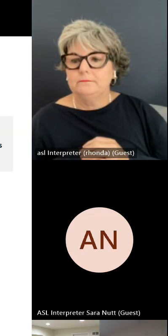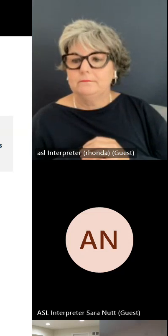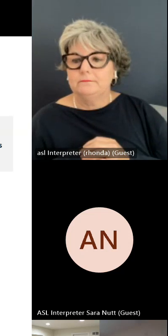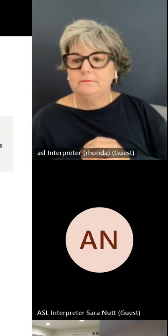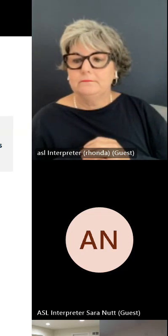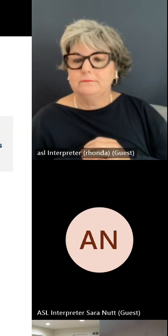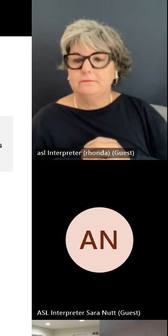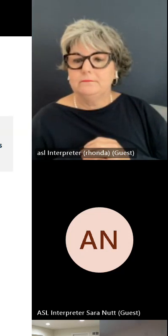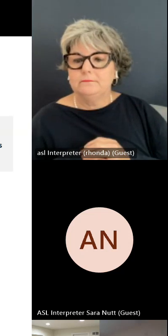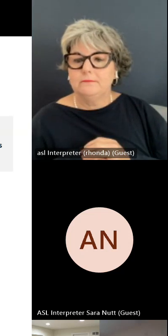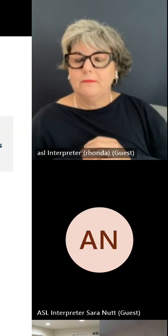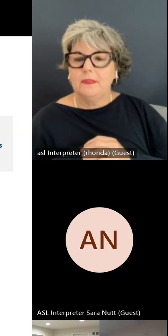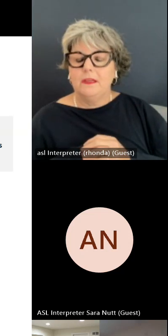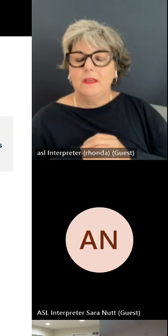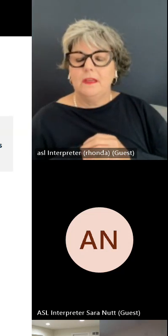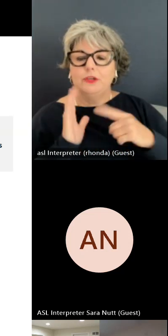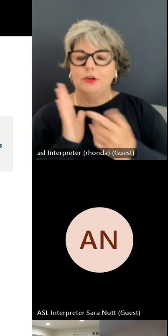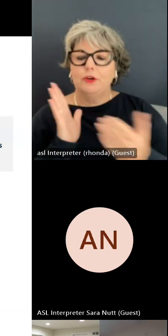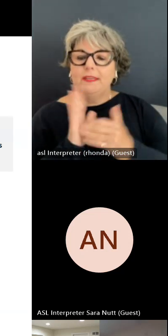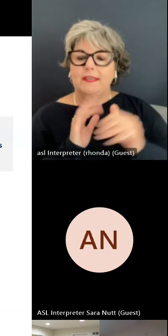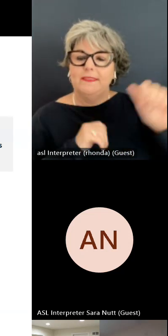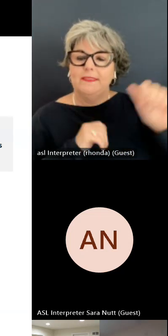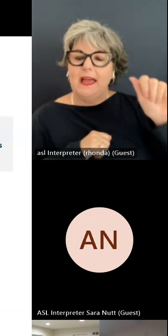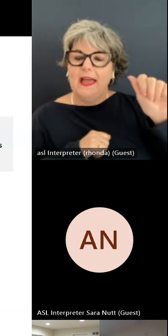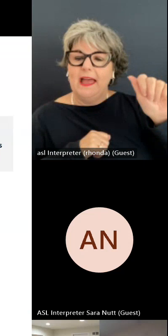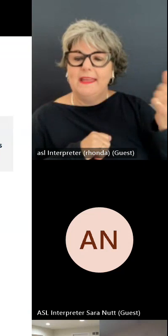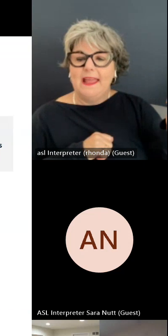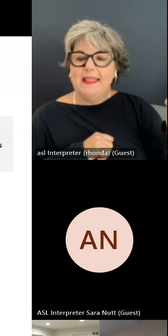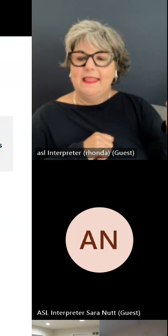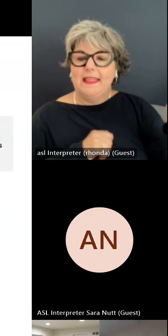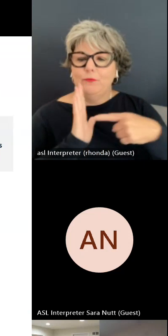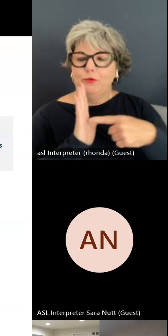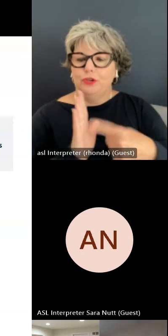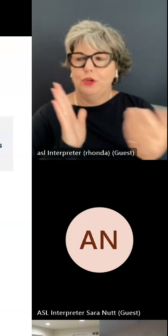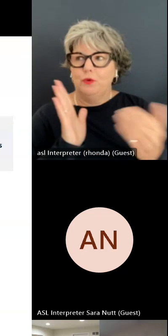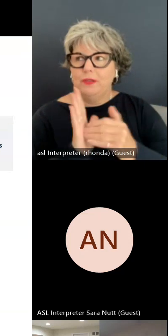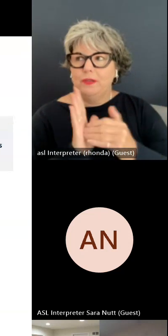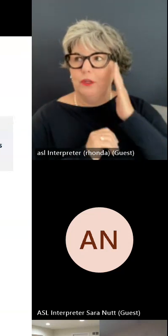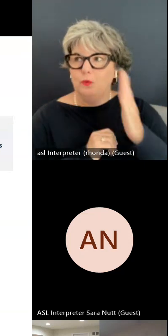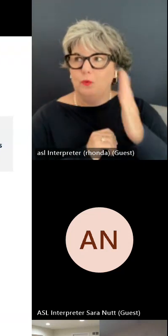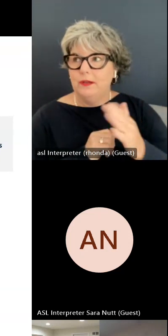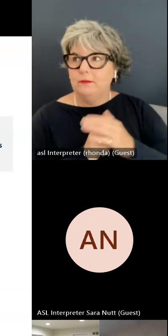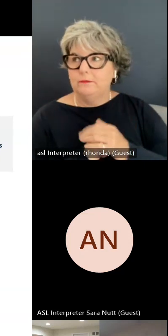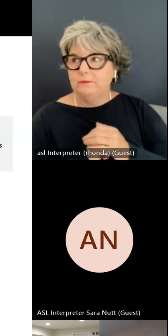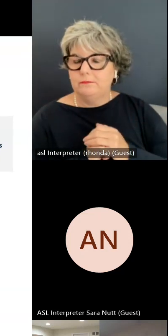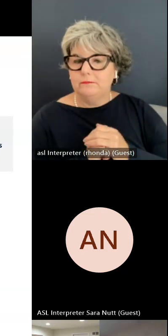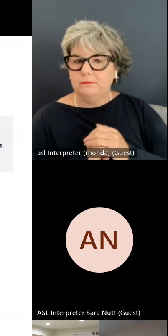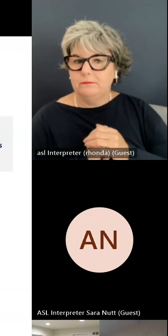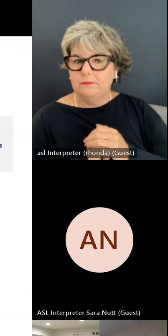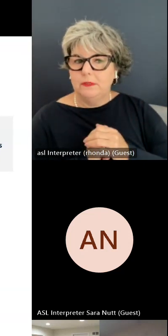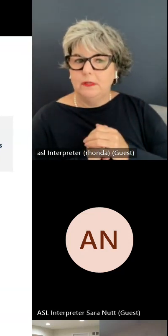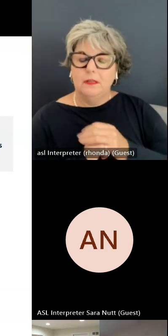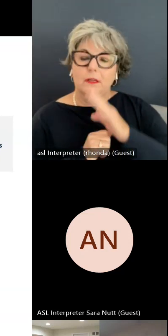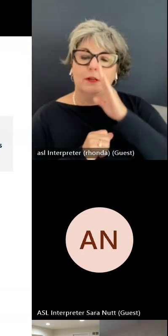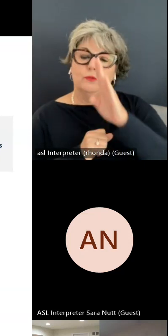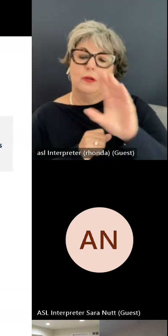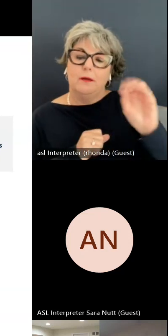actual A11 in a minute and show you what it looks like in A11. But again, there's a formula. It's direct obligations